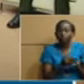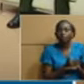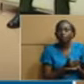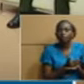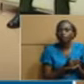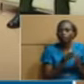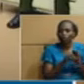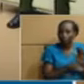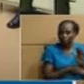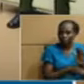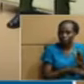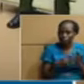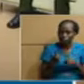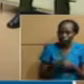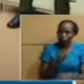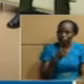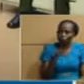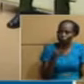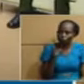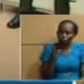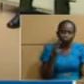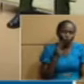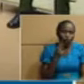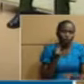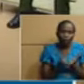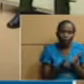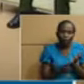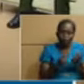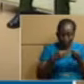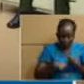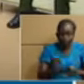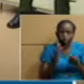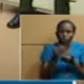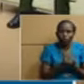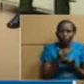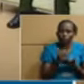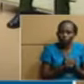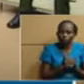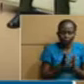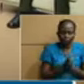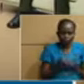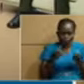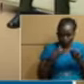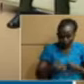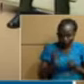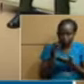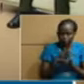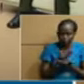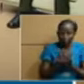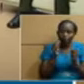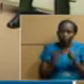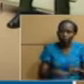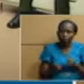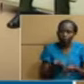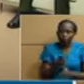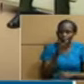Out of that 2.2 million, you have 1.2 million Ugandans that are actively saving. And an active saver includes a person who is able to make a deposit of